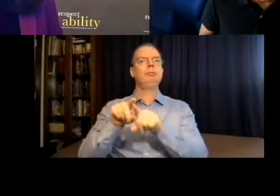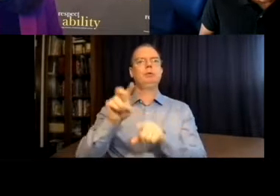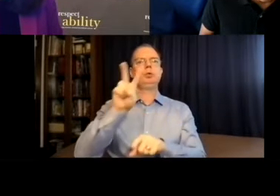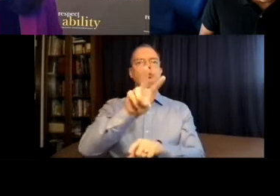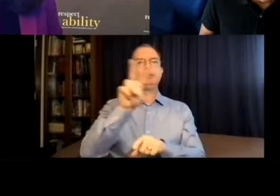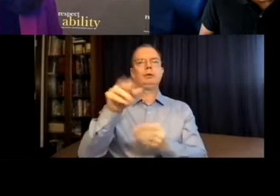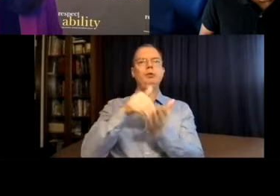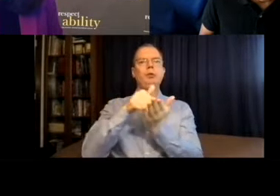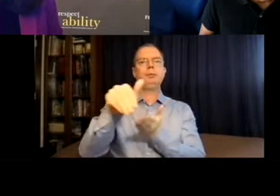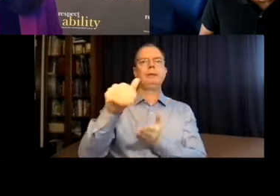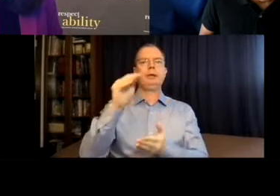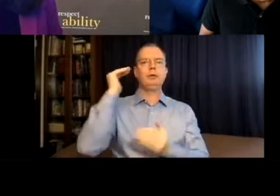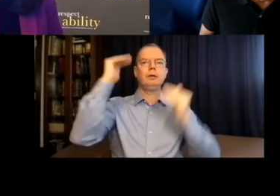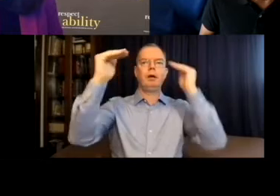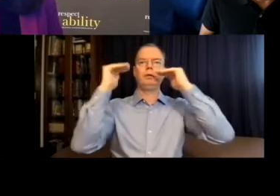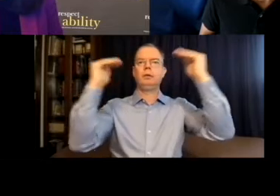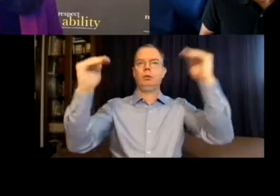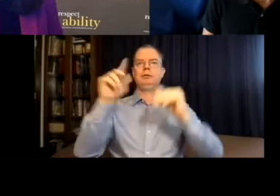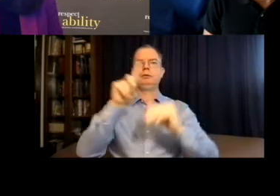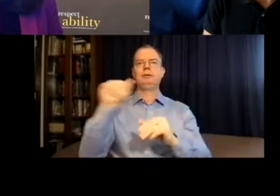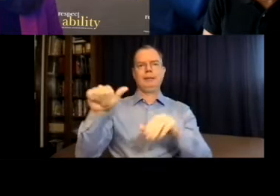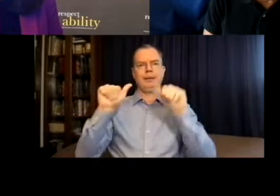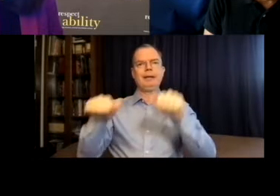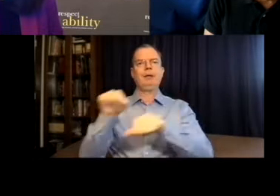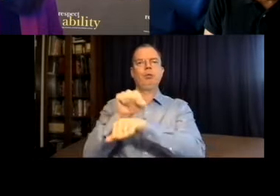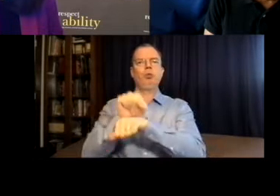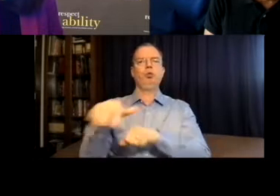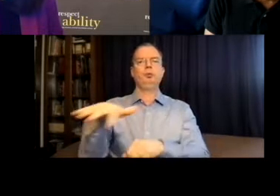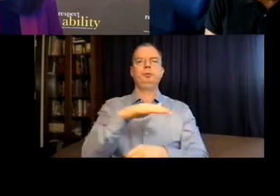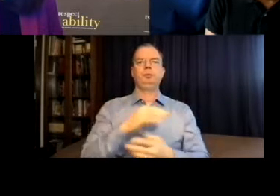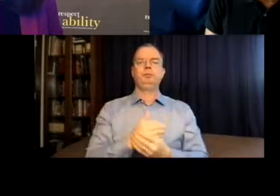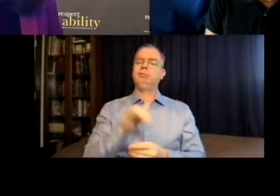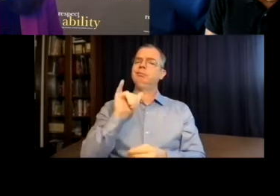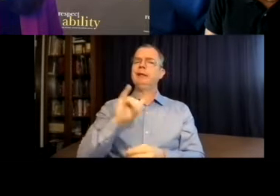22 million working age adults with disabilities. So that's really our niche.